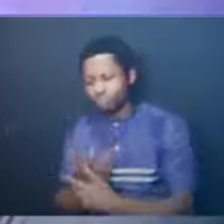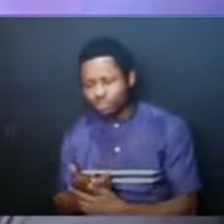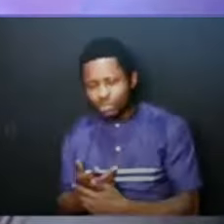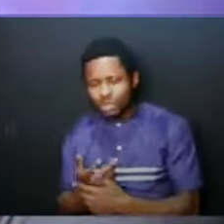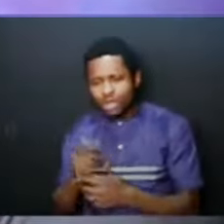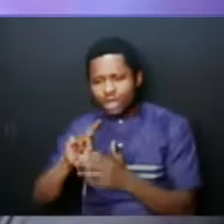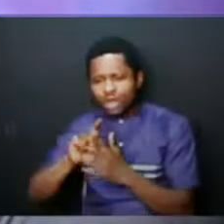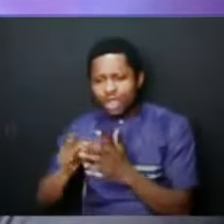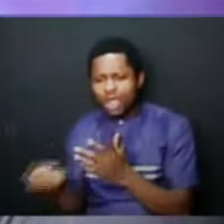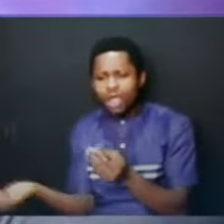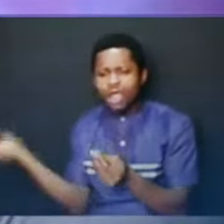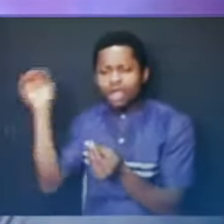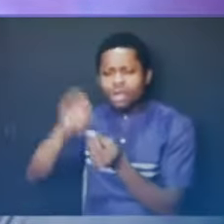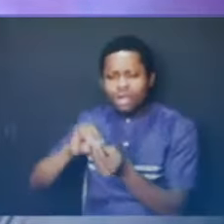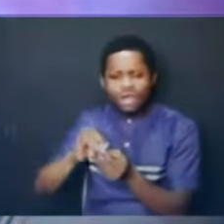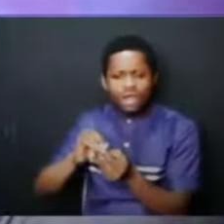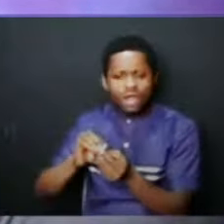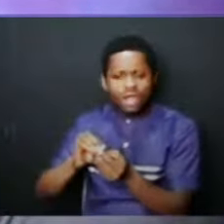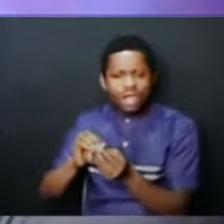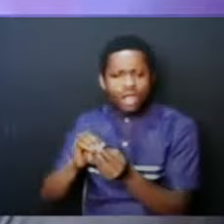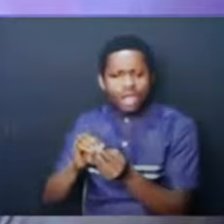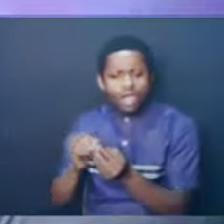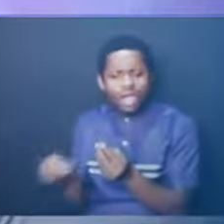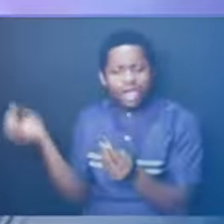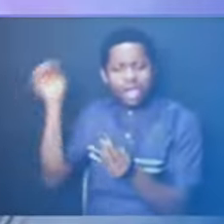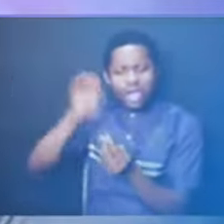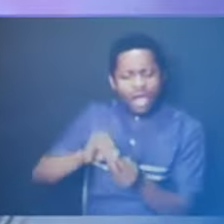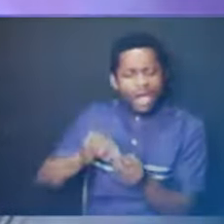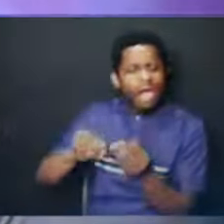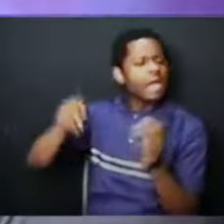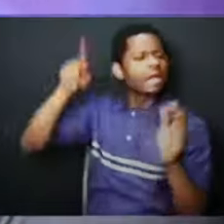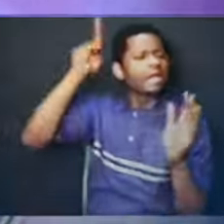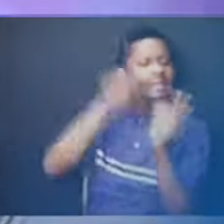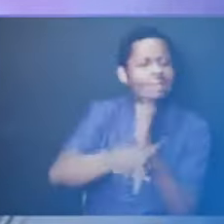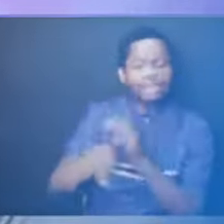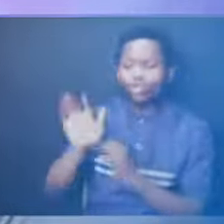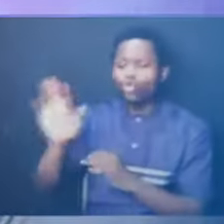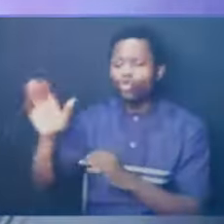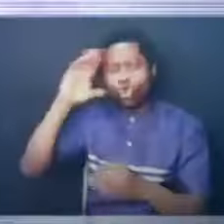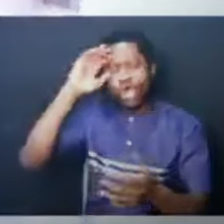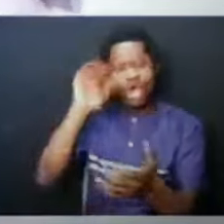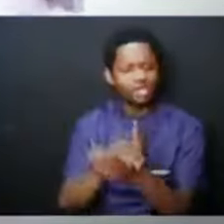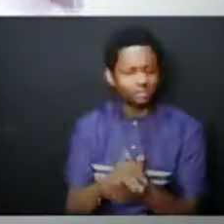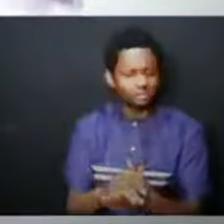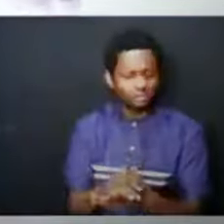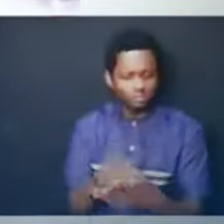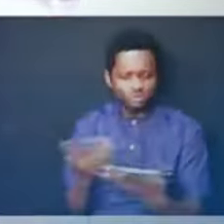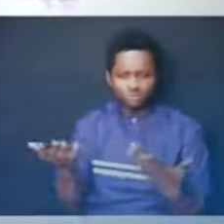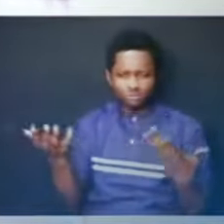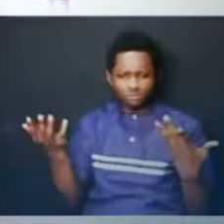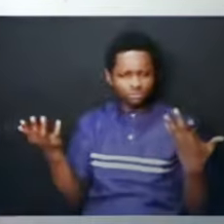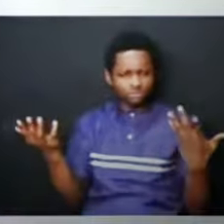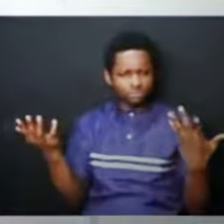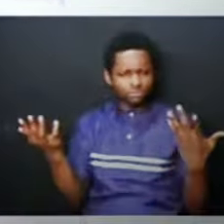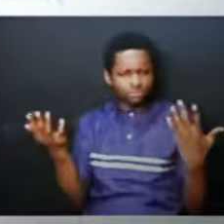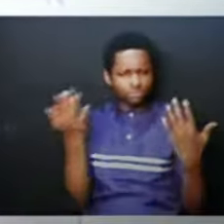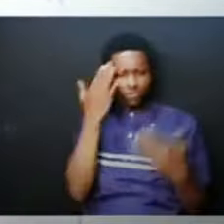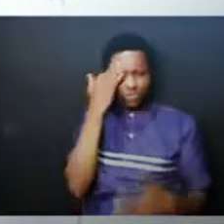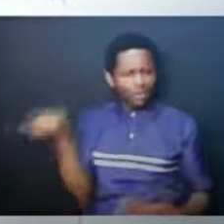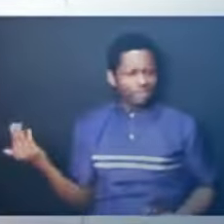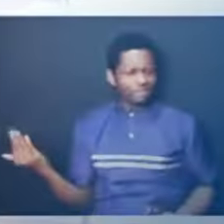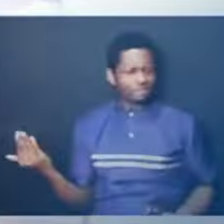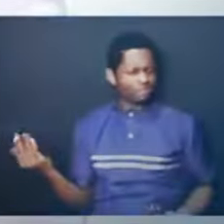ahead and killed the husband. Why? God holds on to that one. It is all here, sir. Oh, yeah, yeah, cum